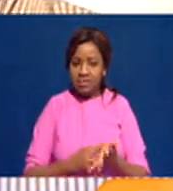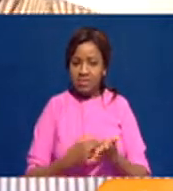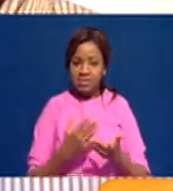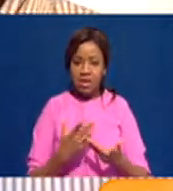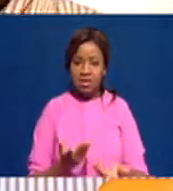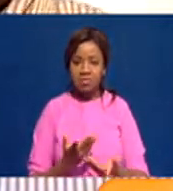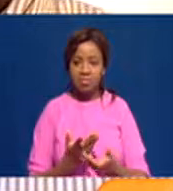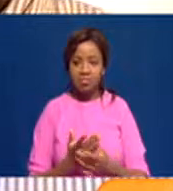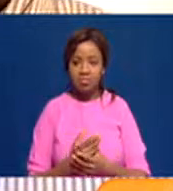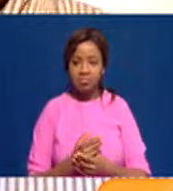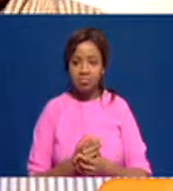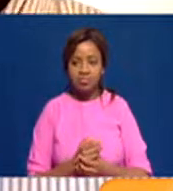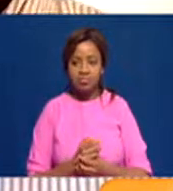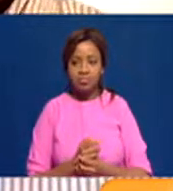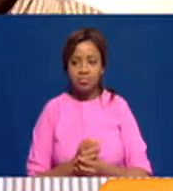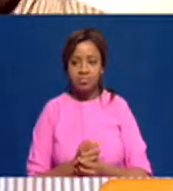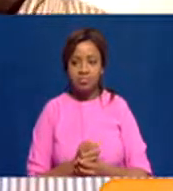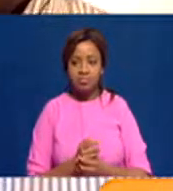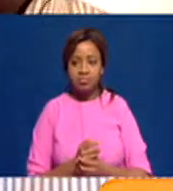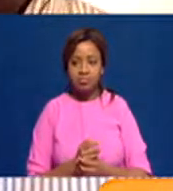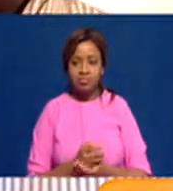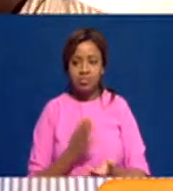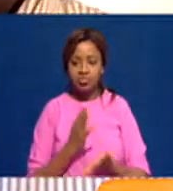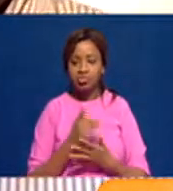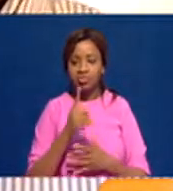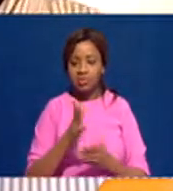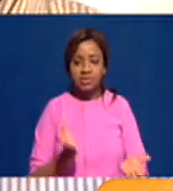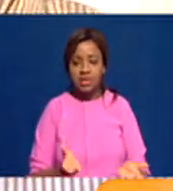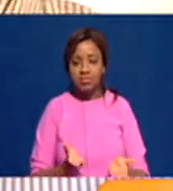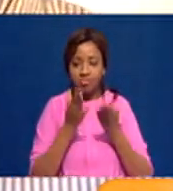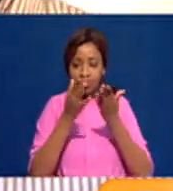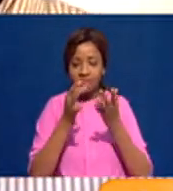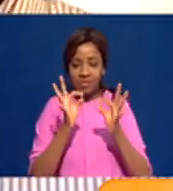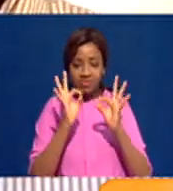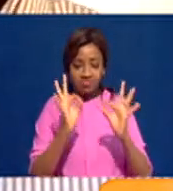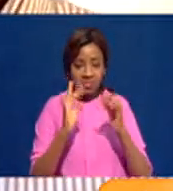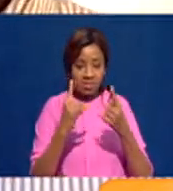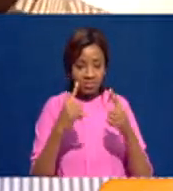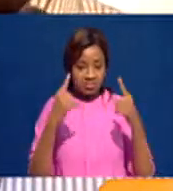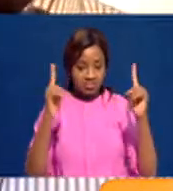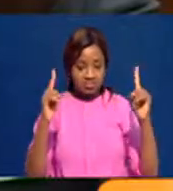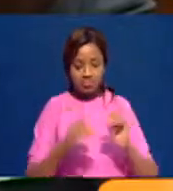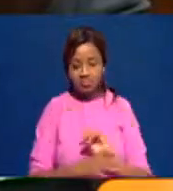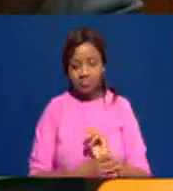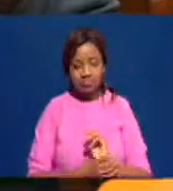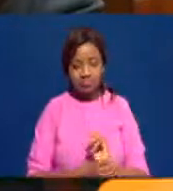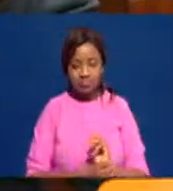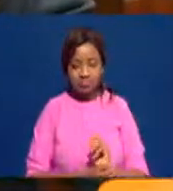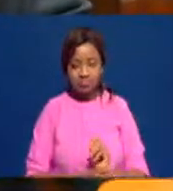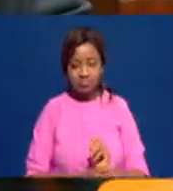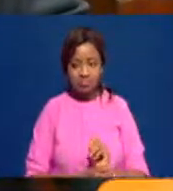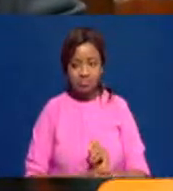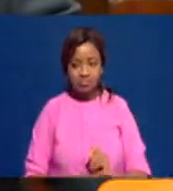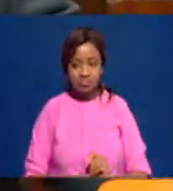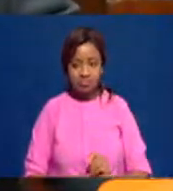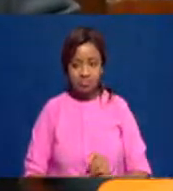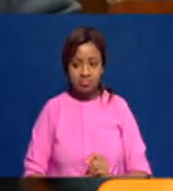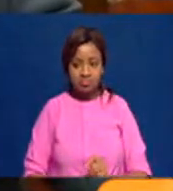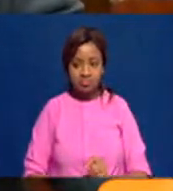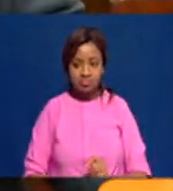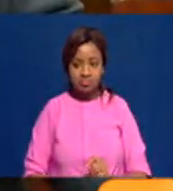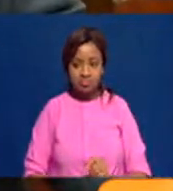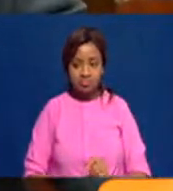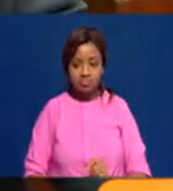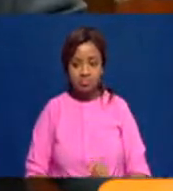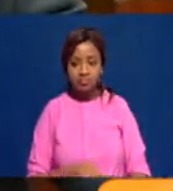origin? So it did not improve efficiency when we come to do that. Onesmus Kipchumba Murkomen.